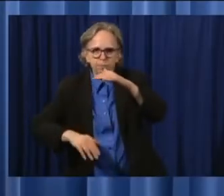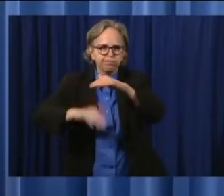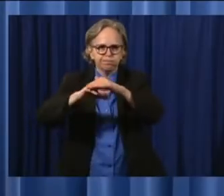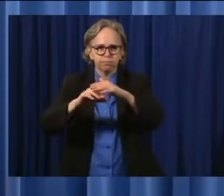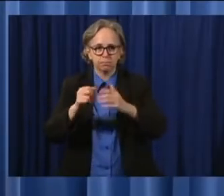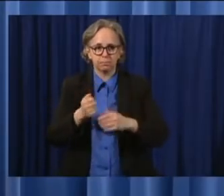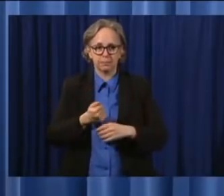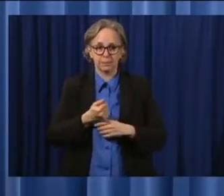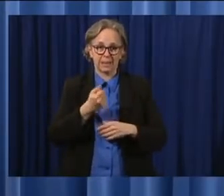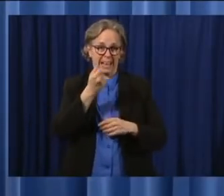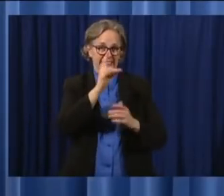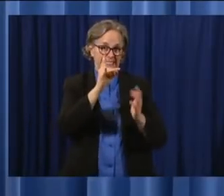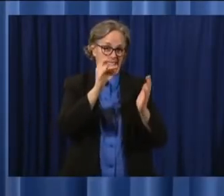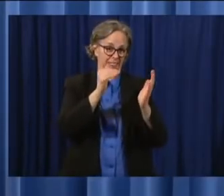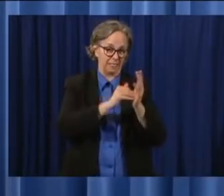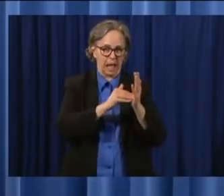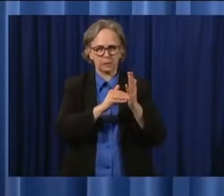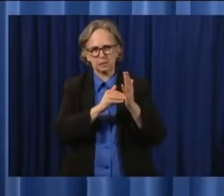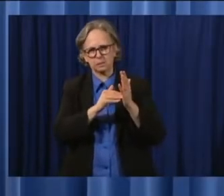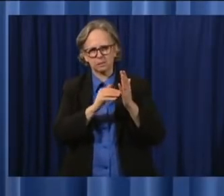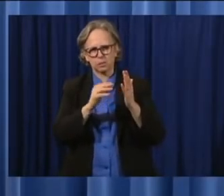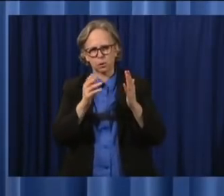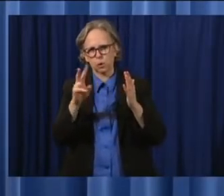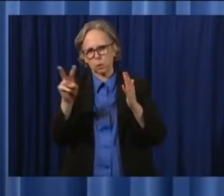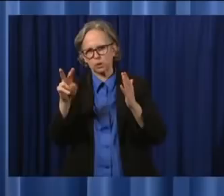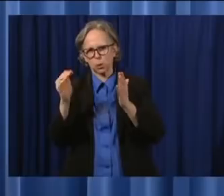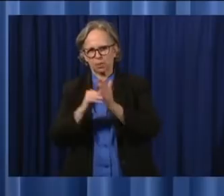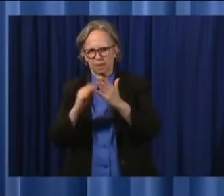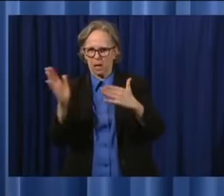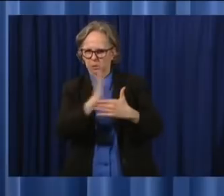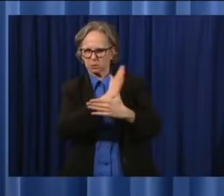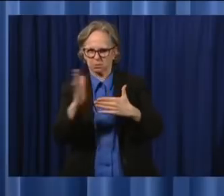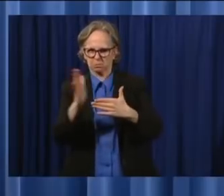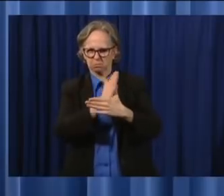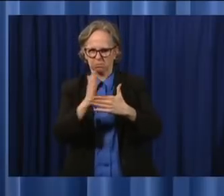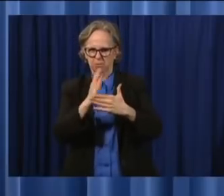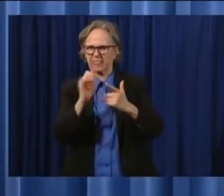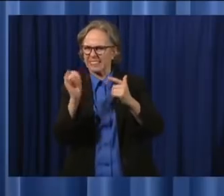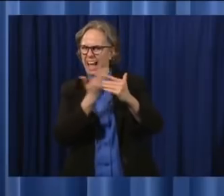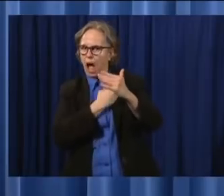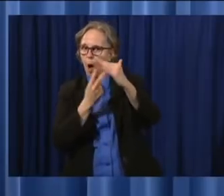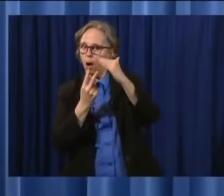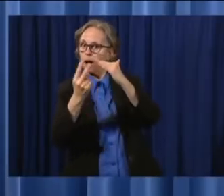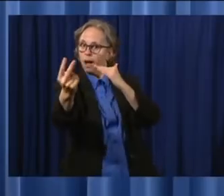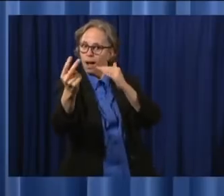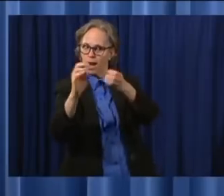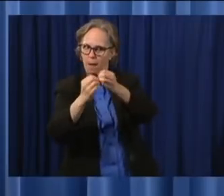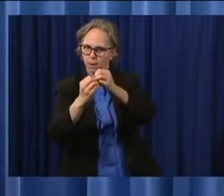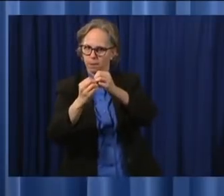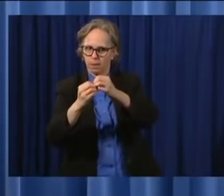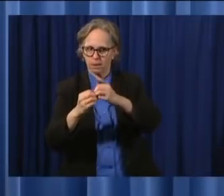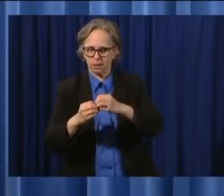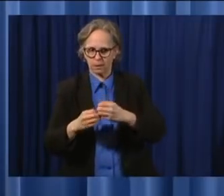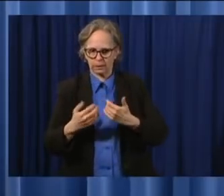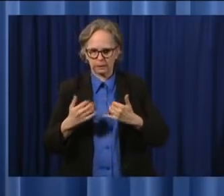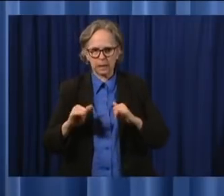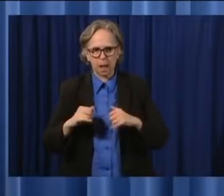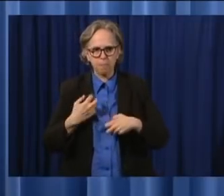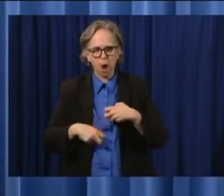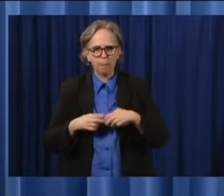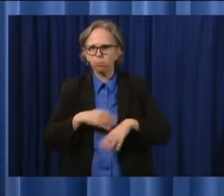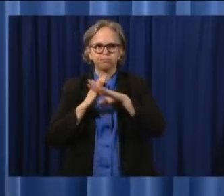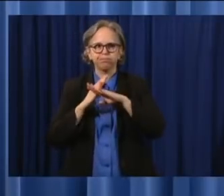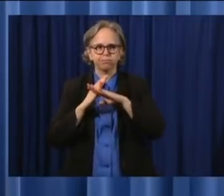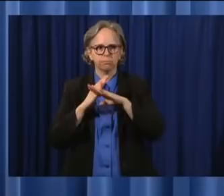projected that capacity out. But that did not solve the swab problem, did not solve the